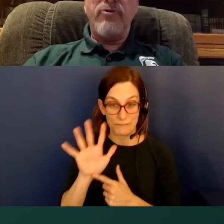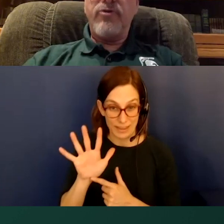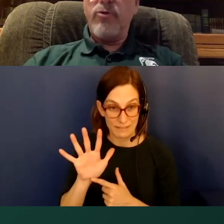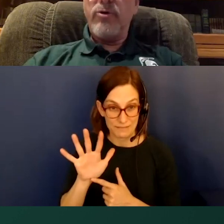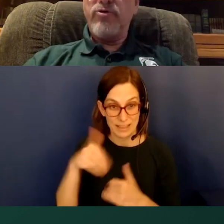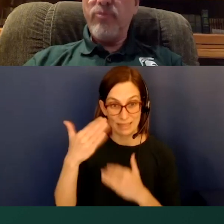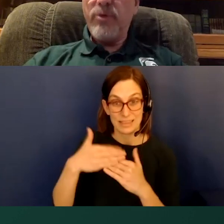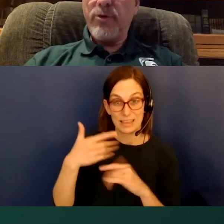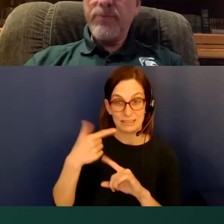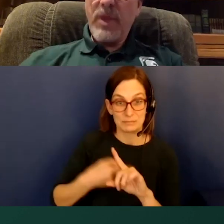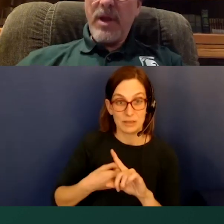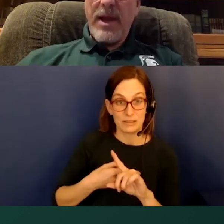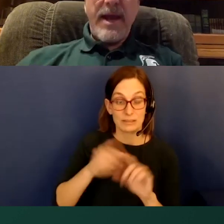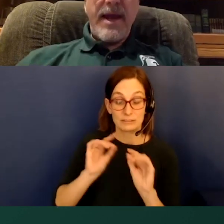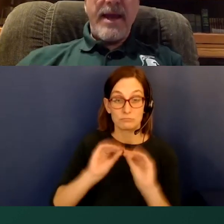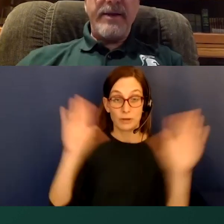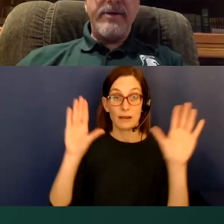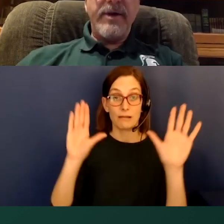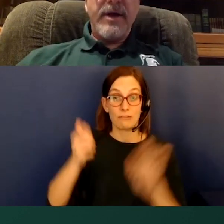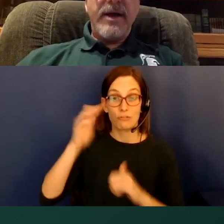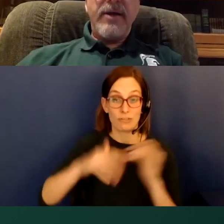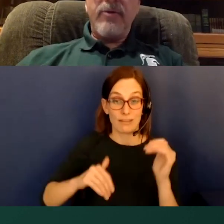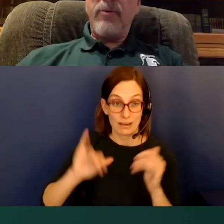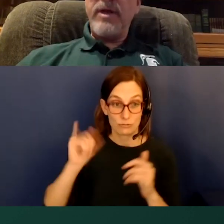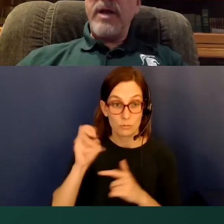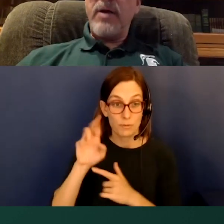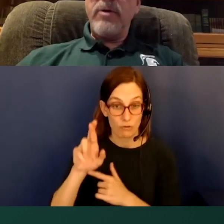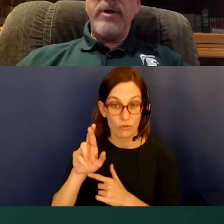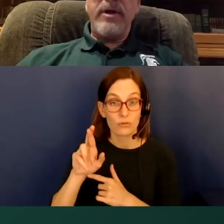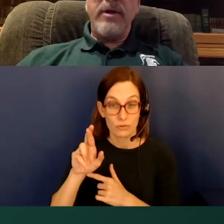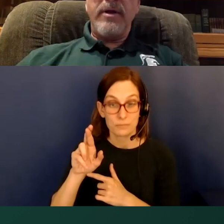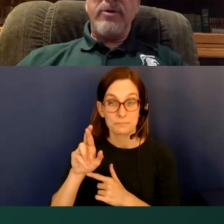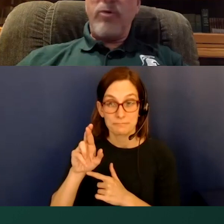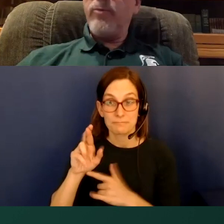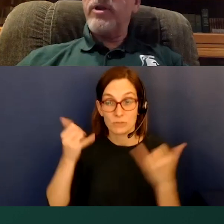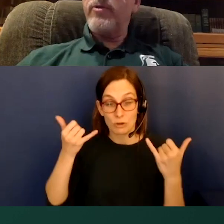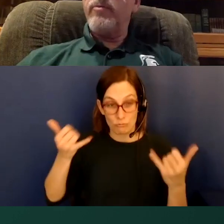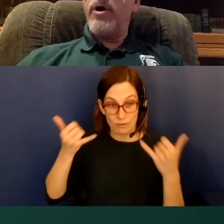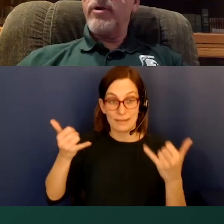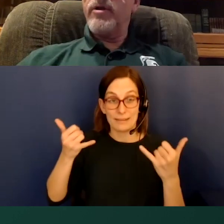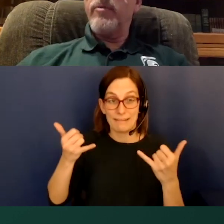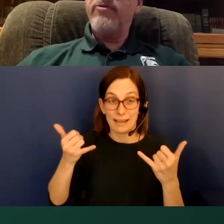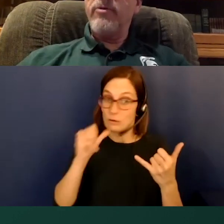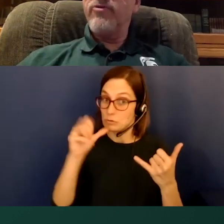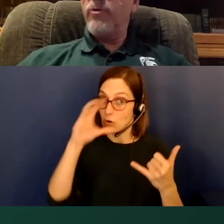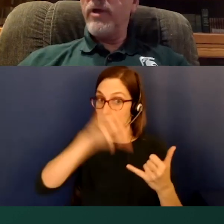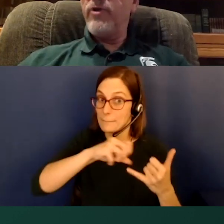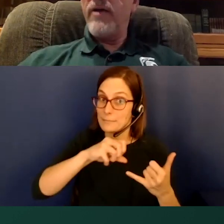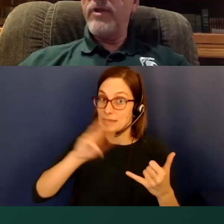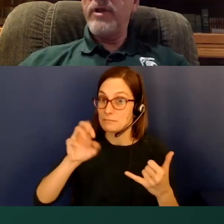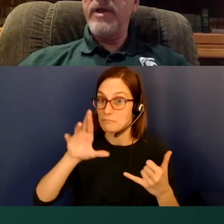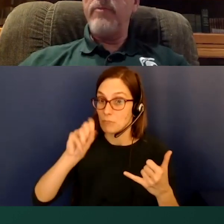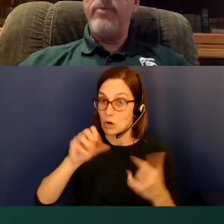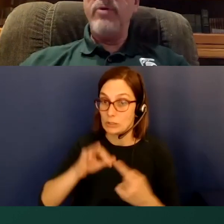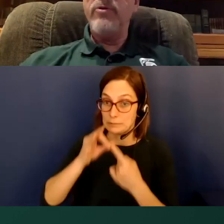actually outshone Jupiter. And right now, don't miss the Mars's special showing. If you